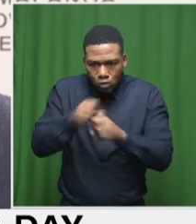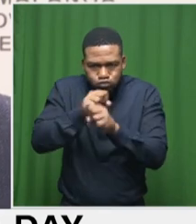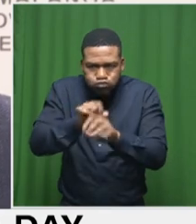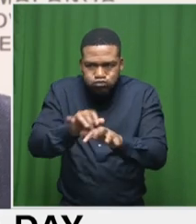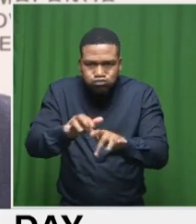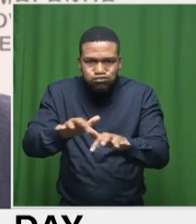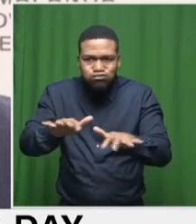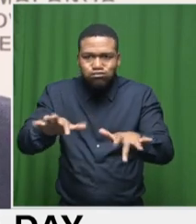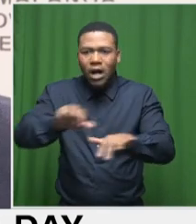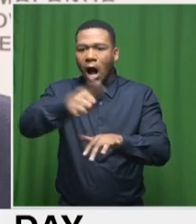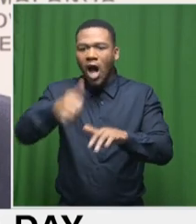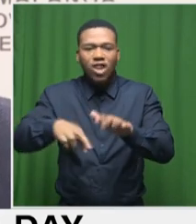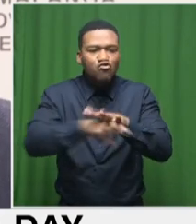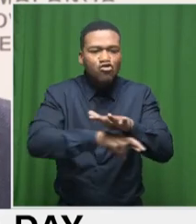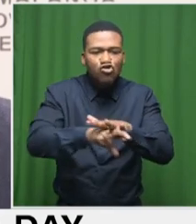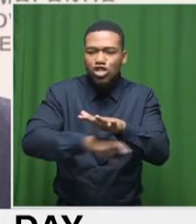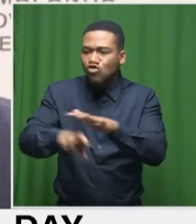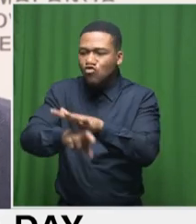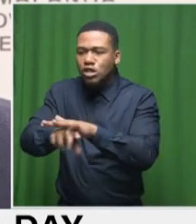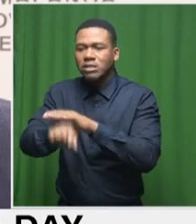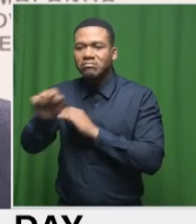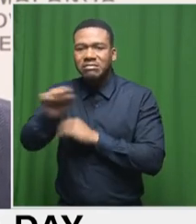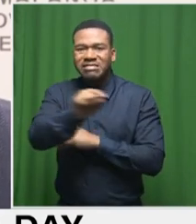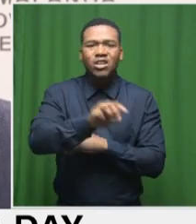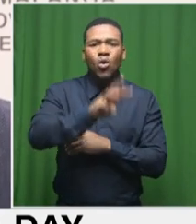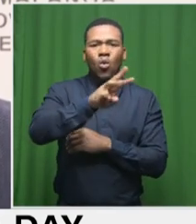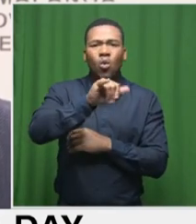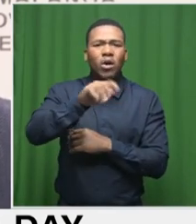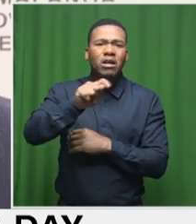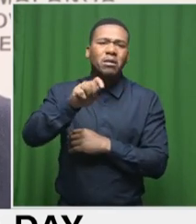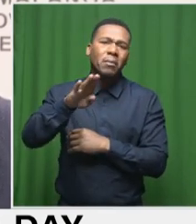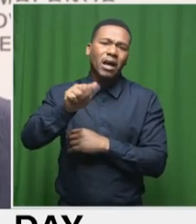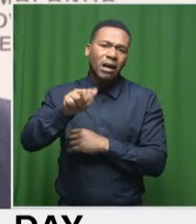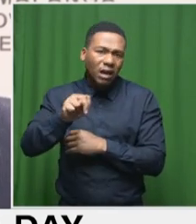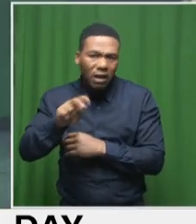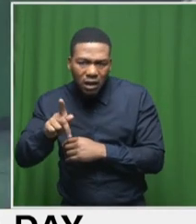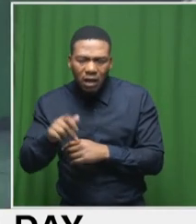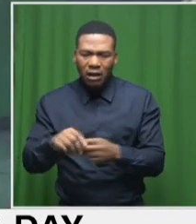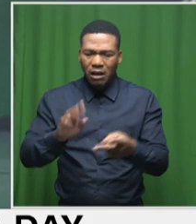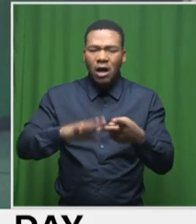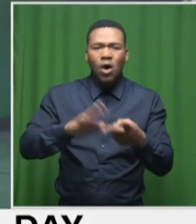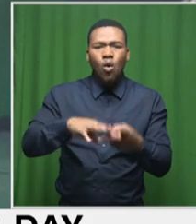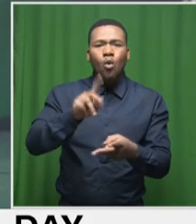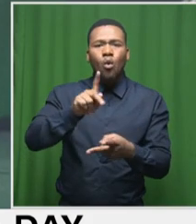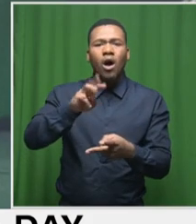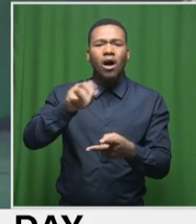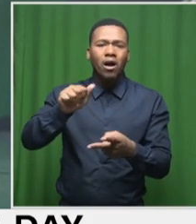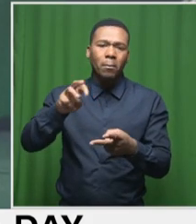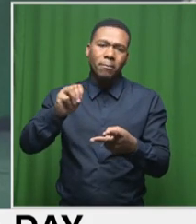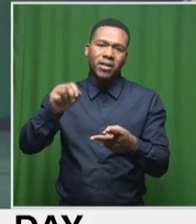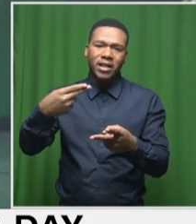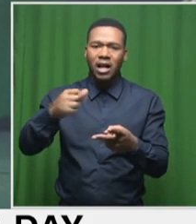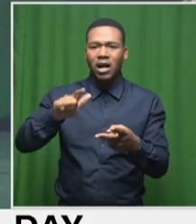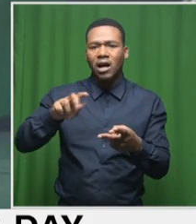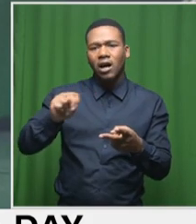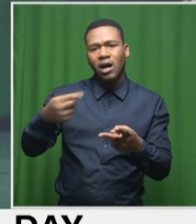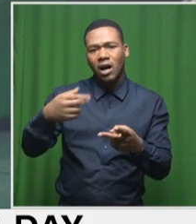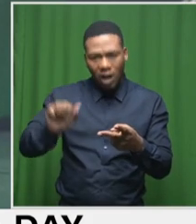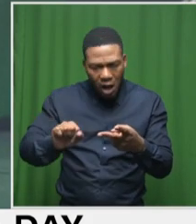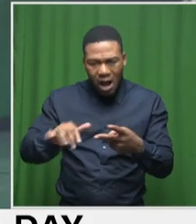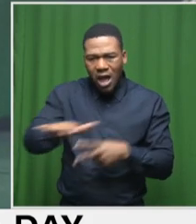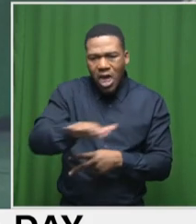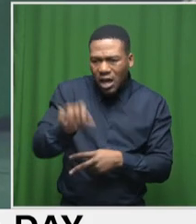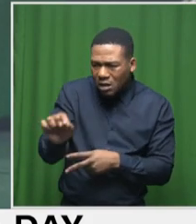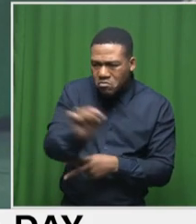as Witbank, and also Kwamhlanga area. I think when we talking about